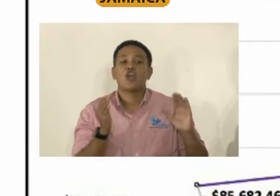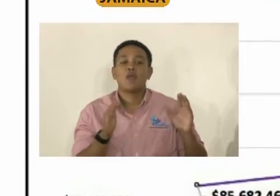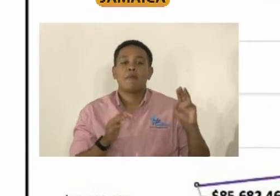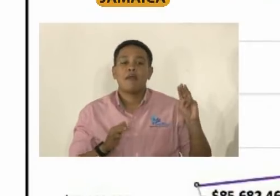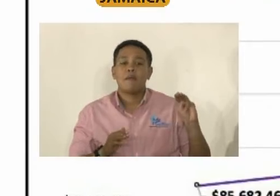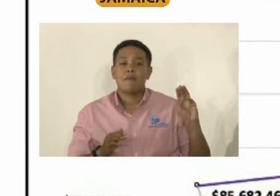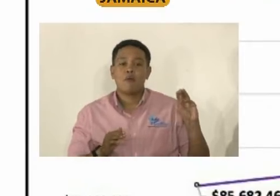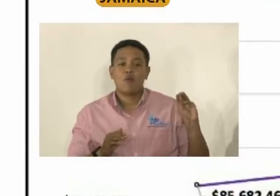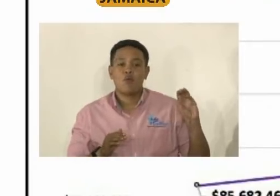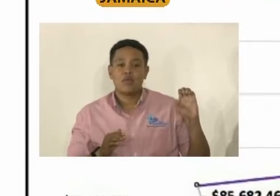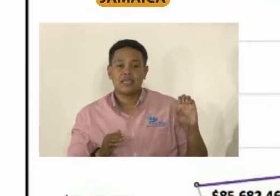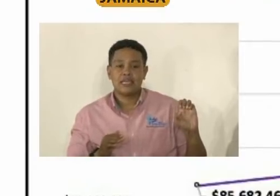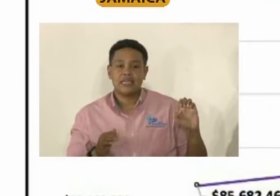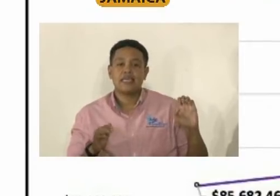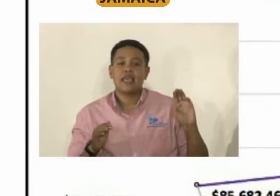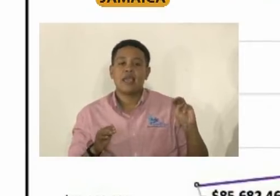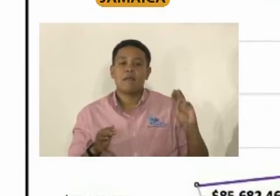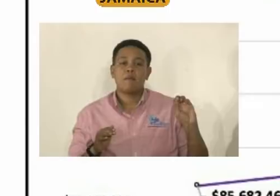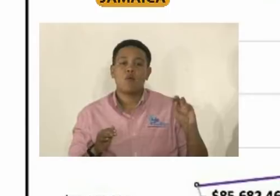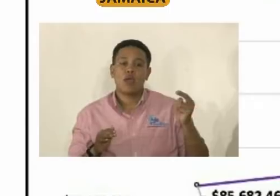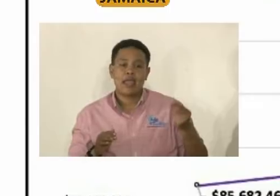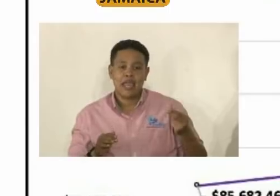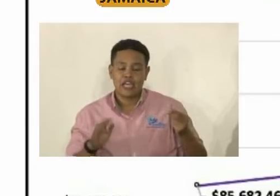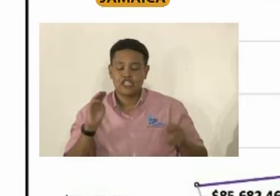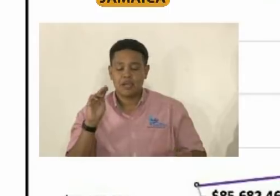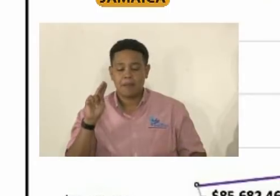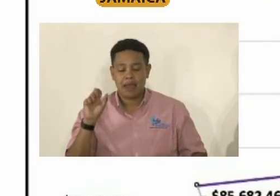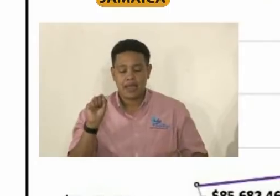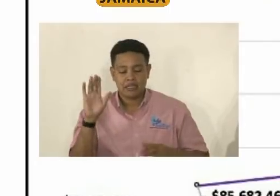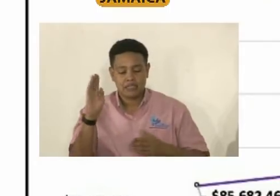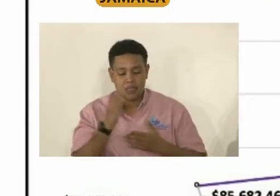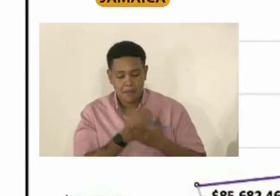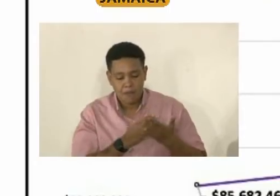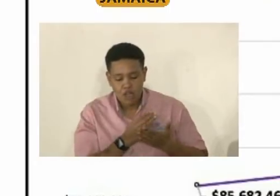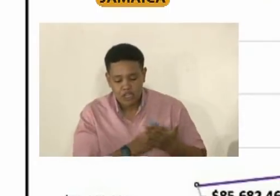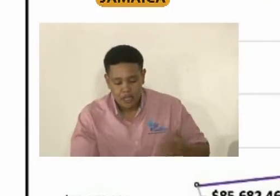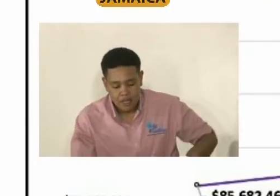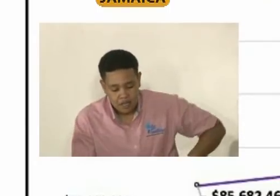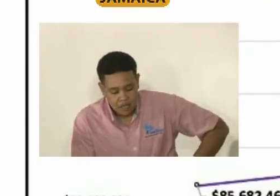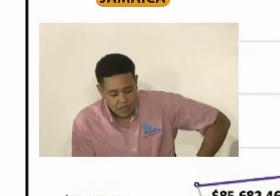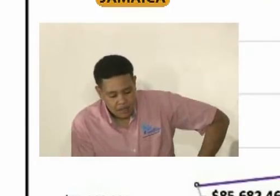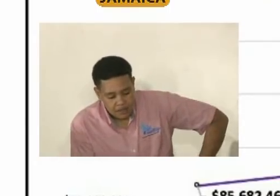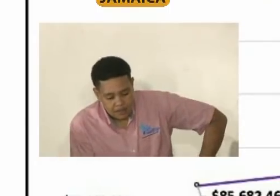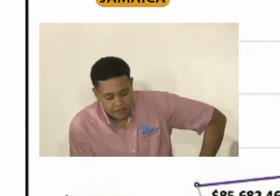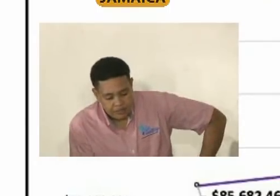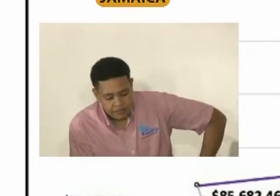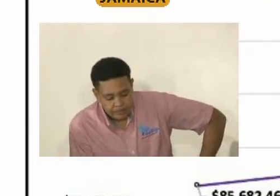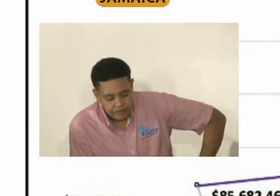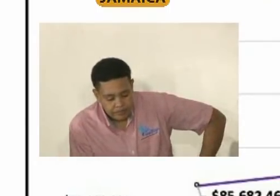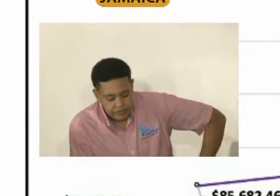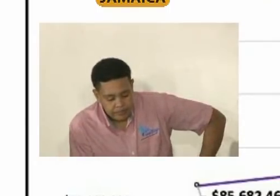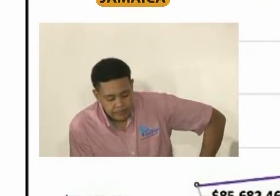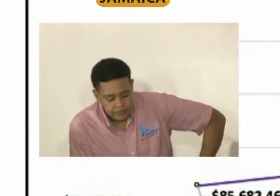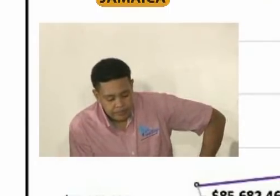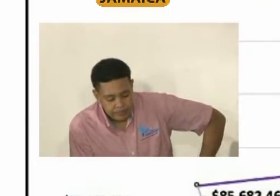National Security versus the Ministry of Education and the Ministry of Health. And what it shows is